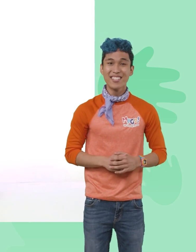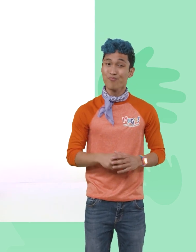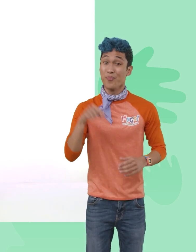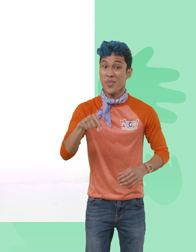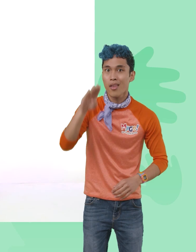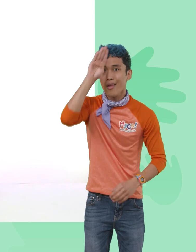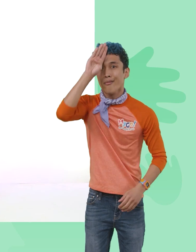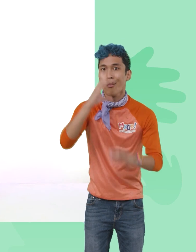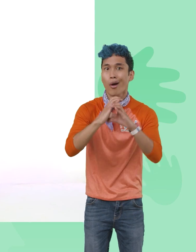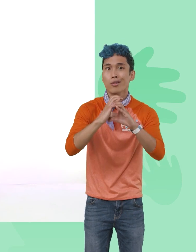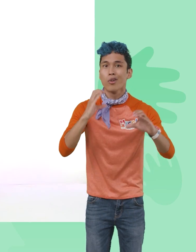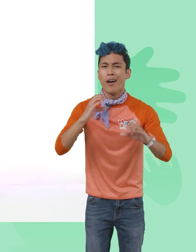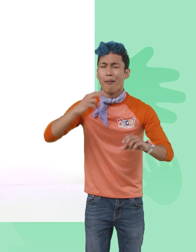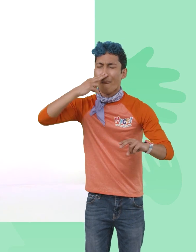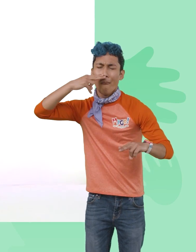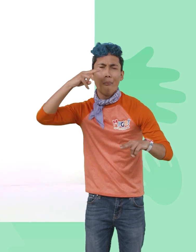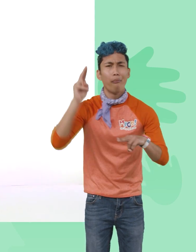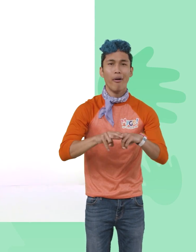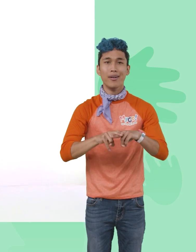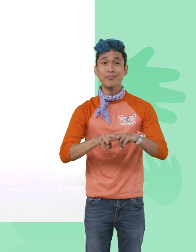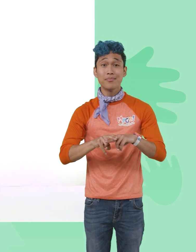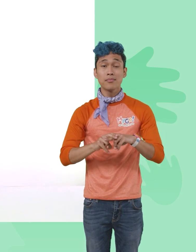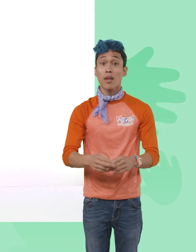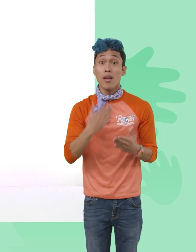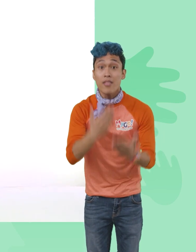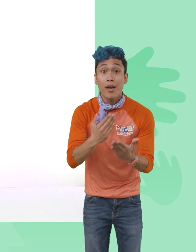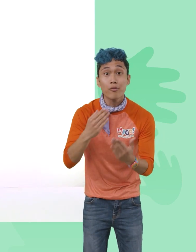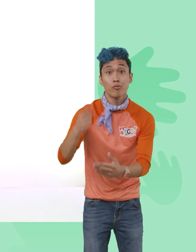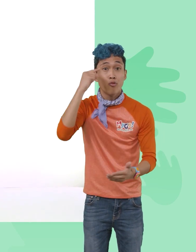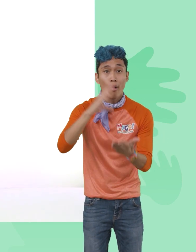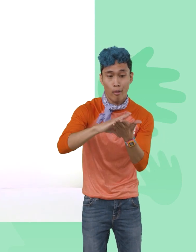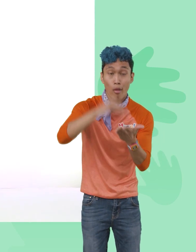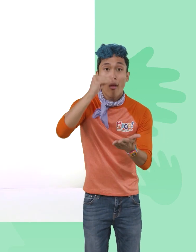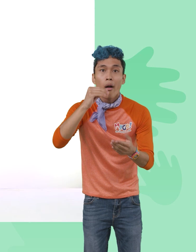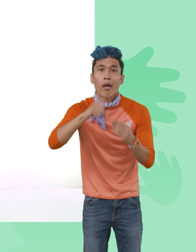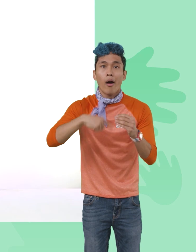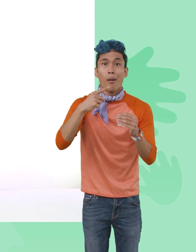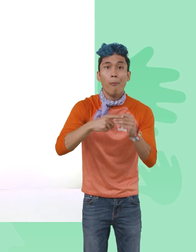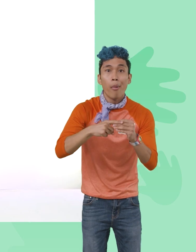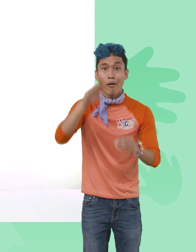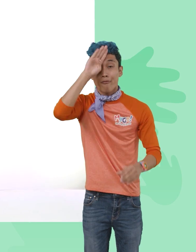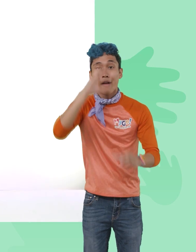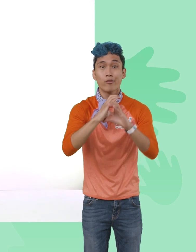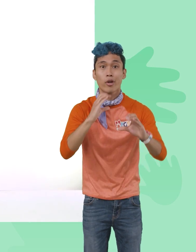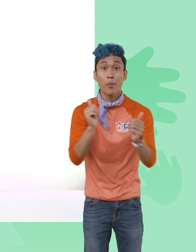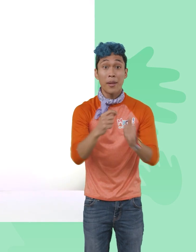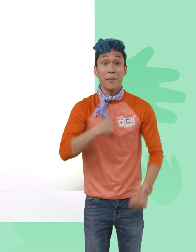This fire truck toy is so much fun. Thank you for learning about fire trucks with